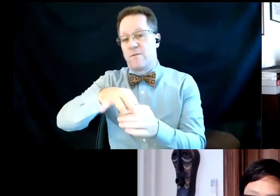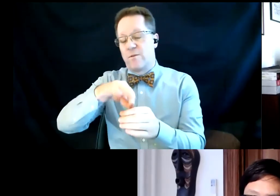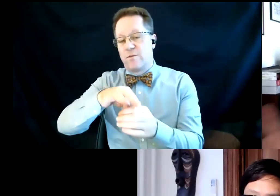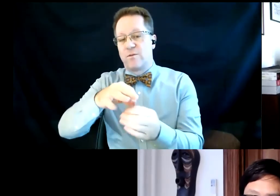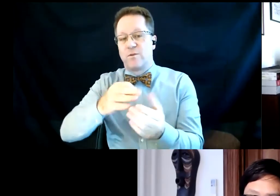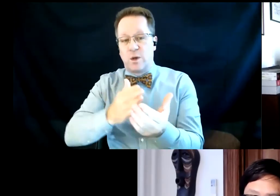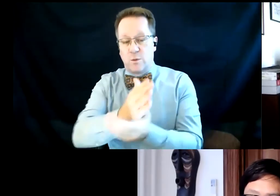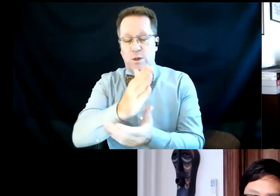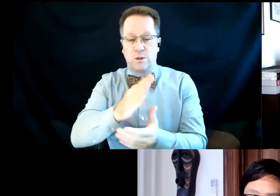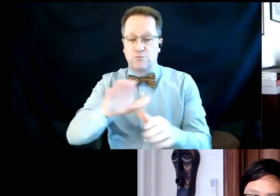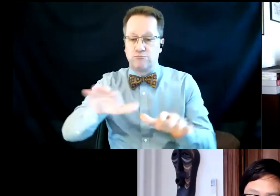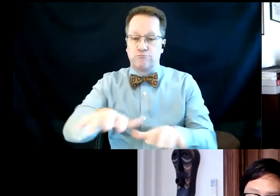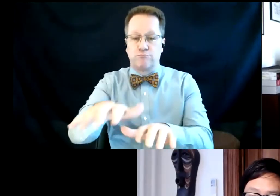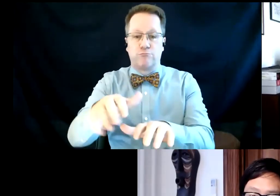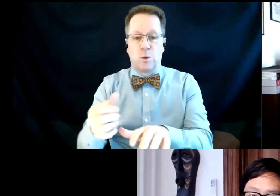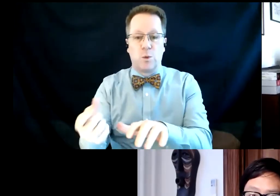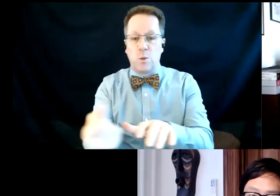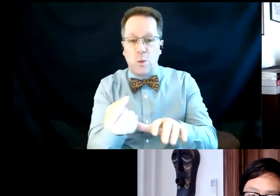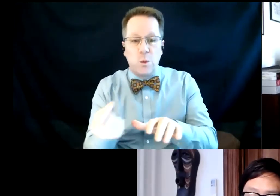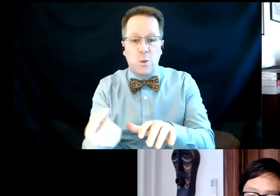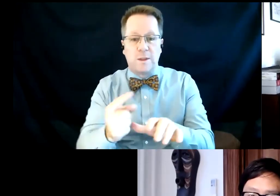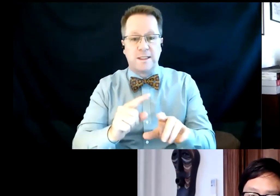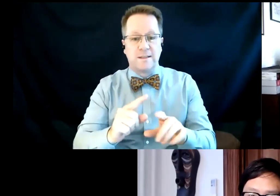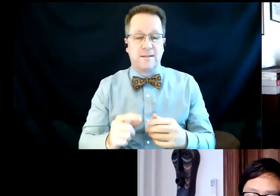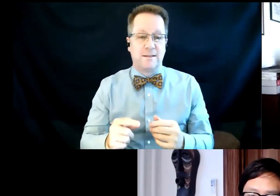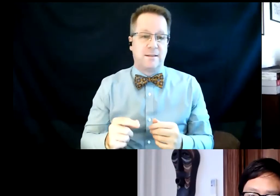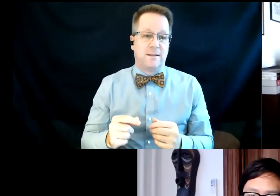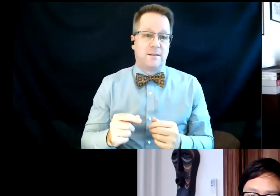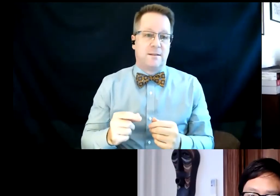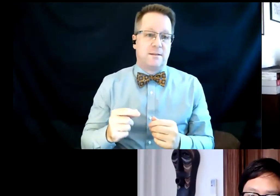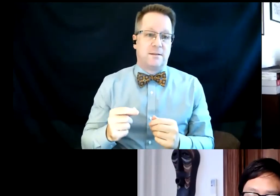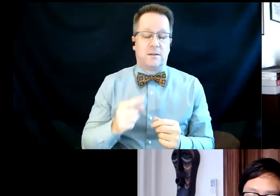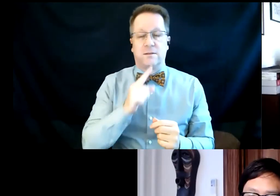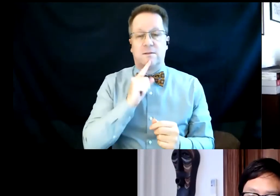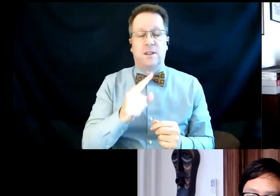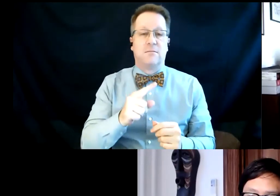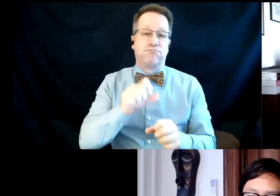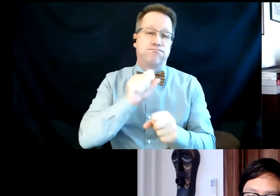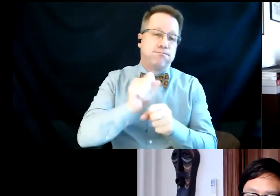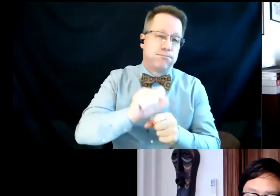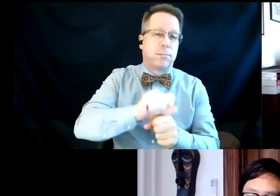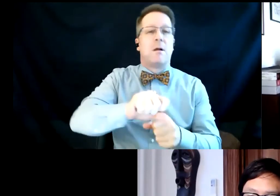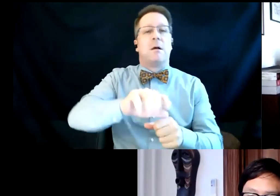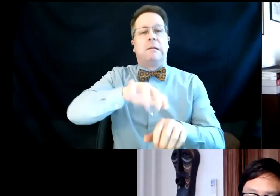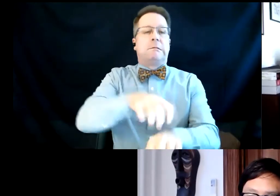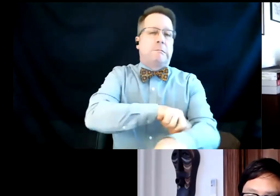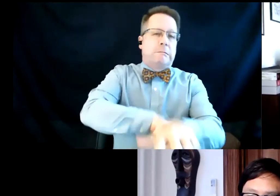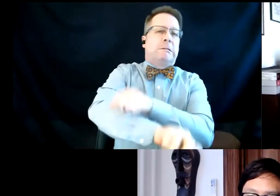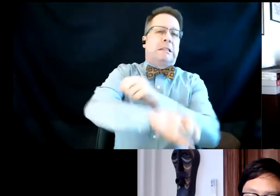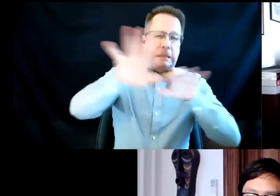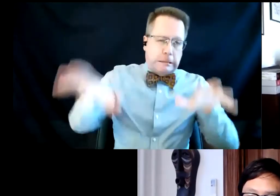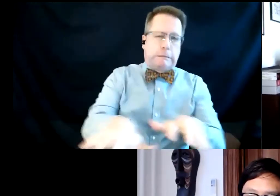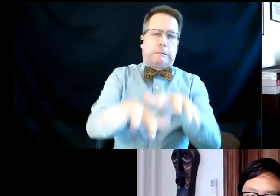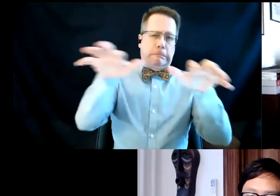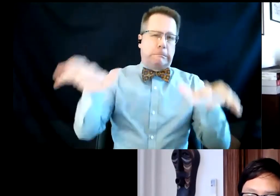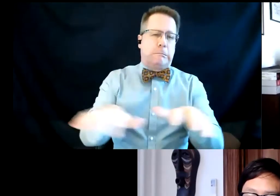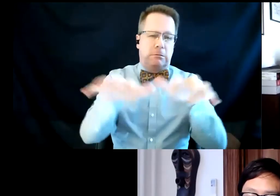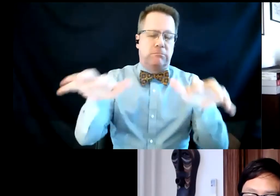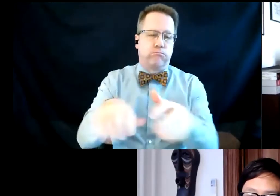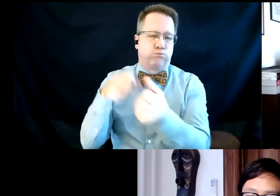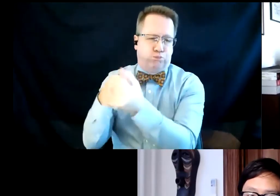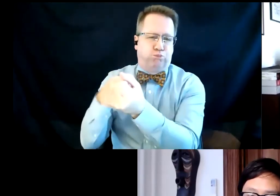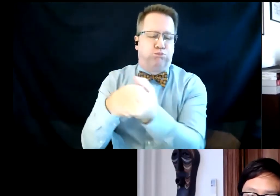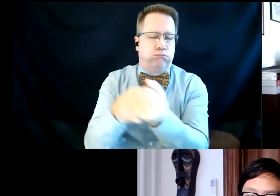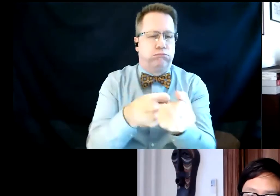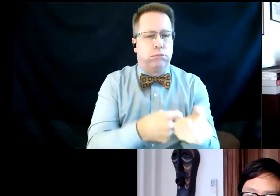country and around the clock in the last several months, protecting people's right to vote in the face of all kinds